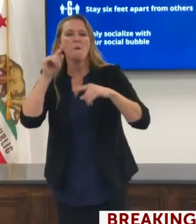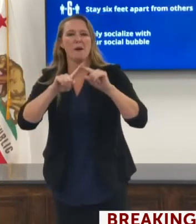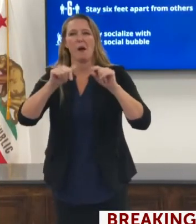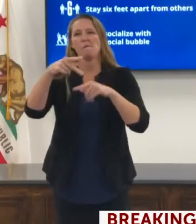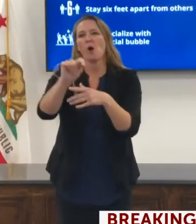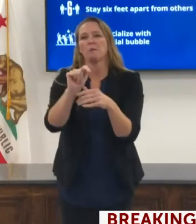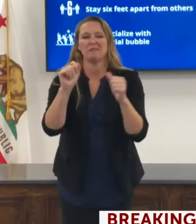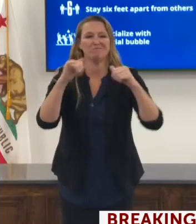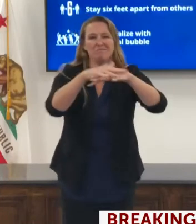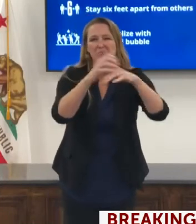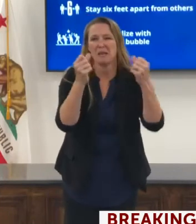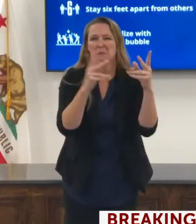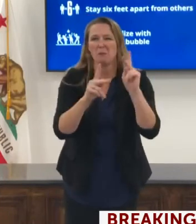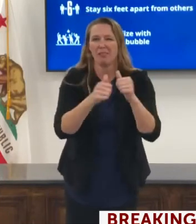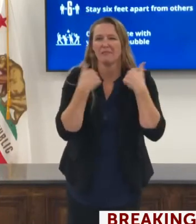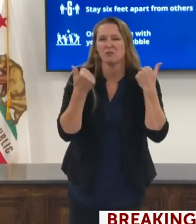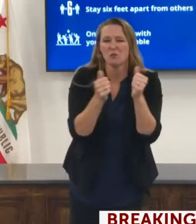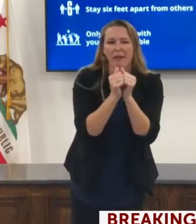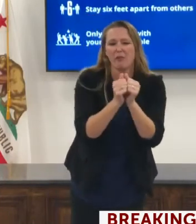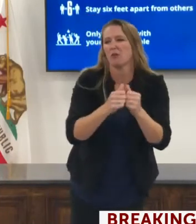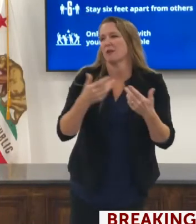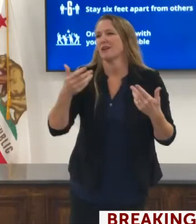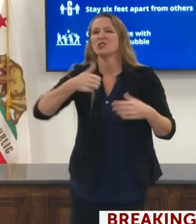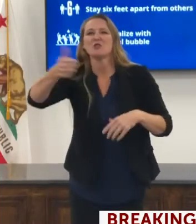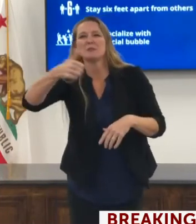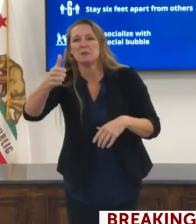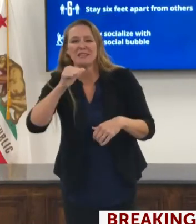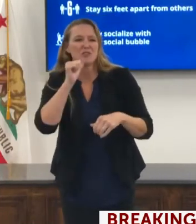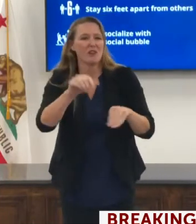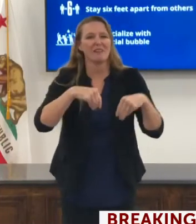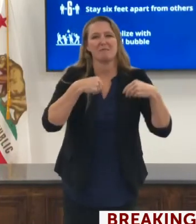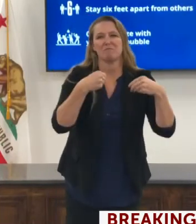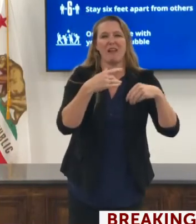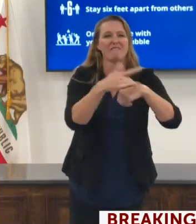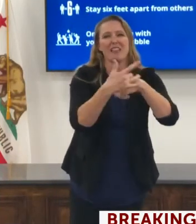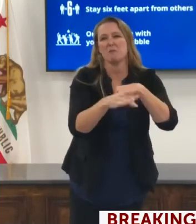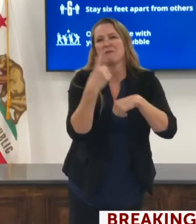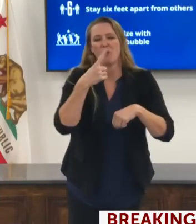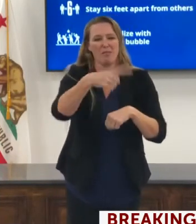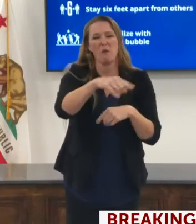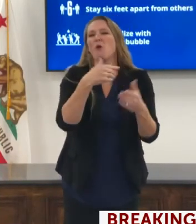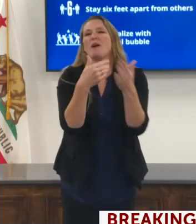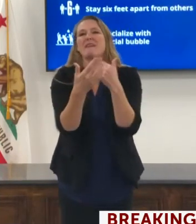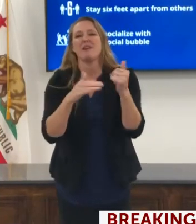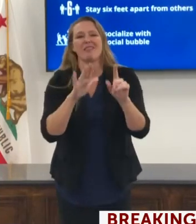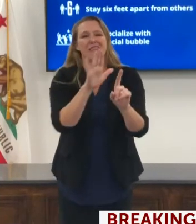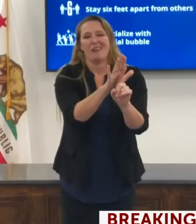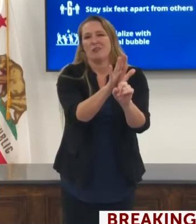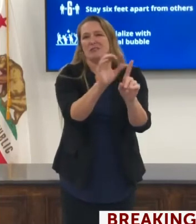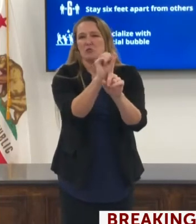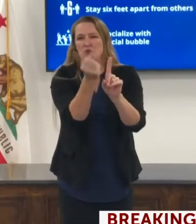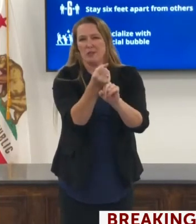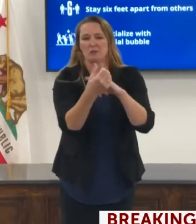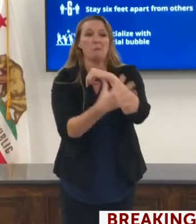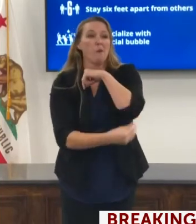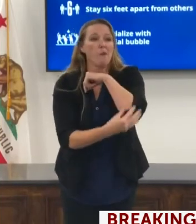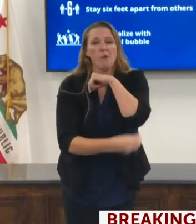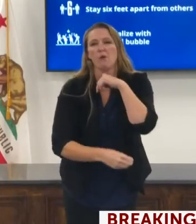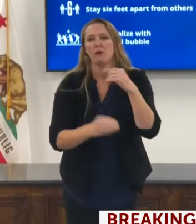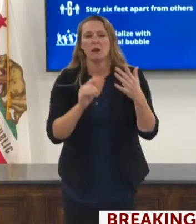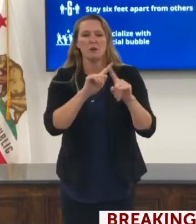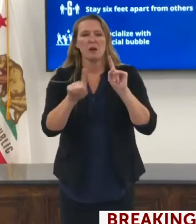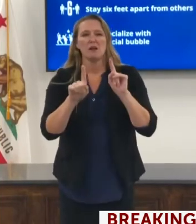of characteristics that defines each of our census tract by a number across a